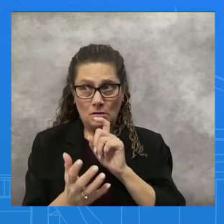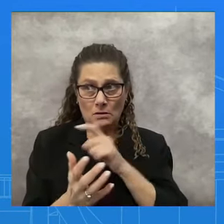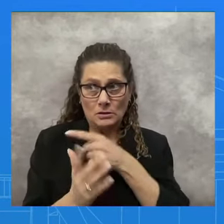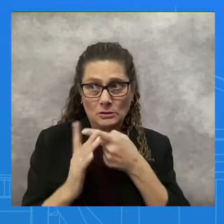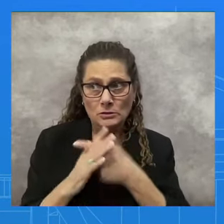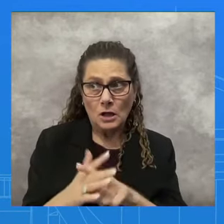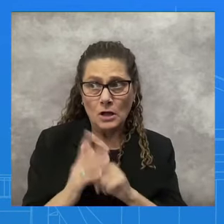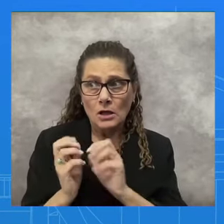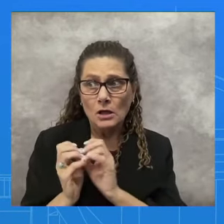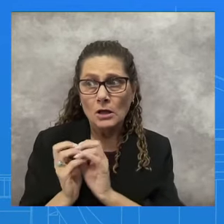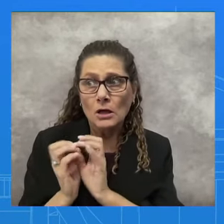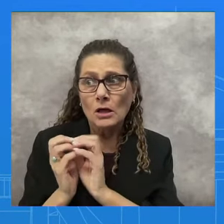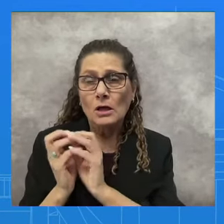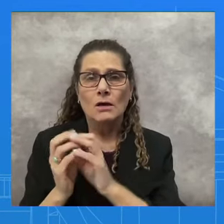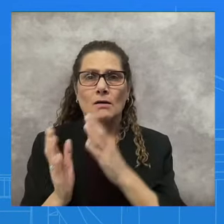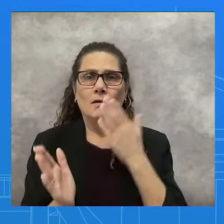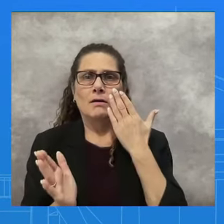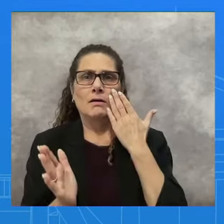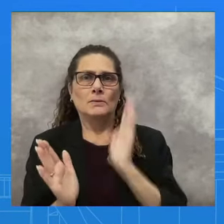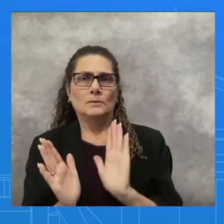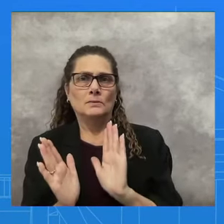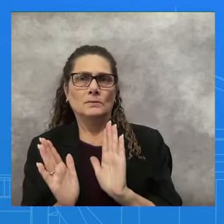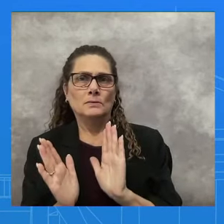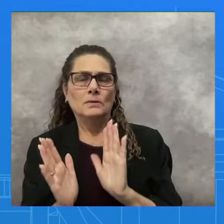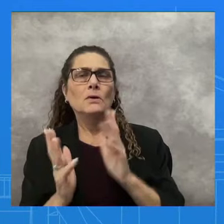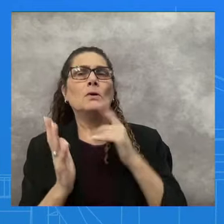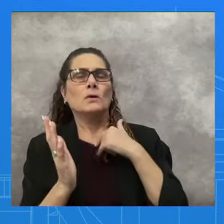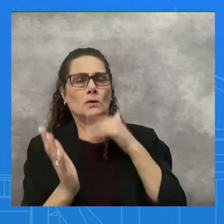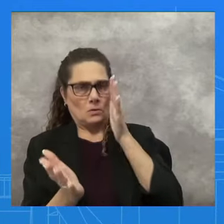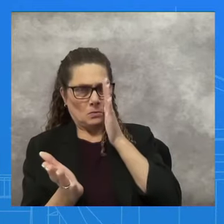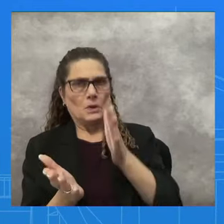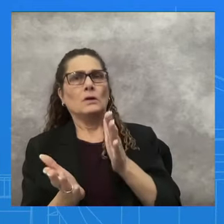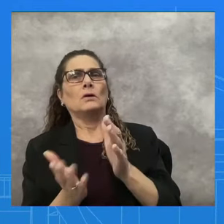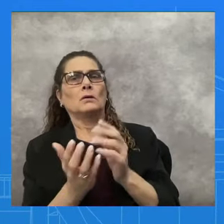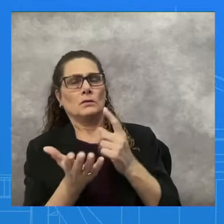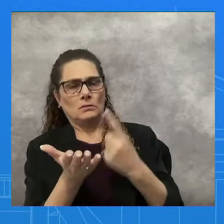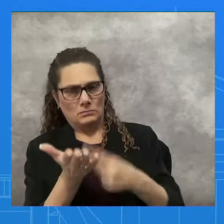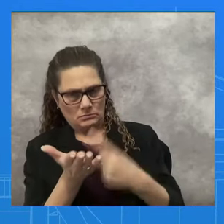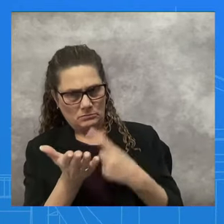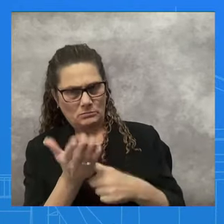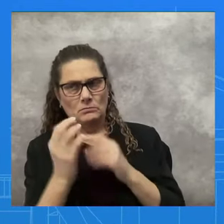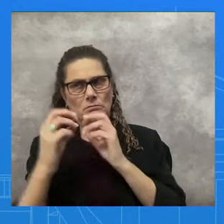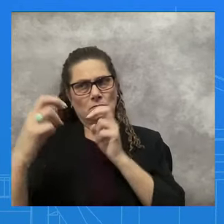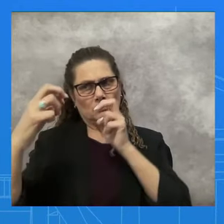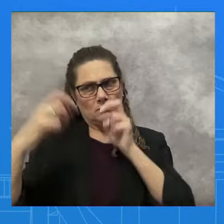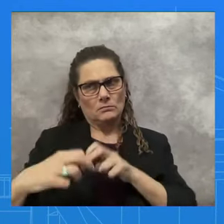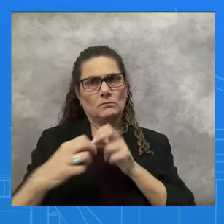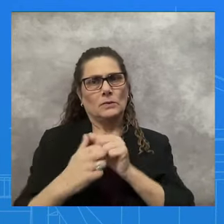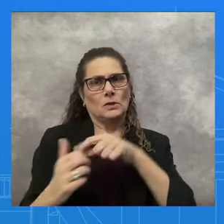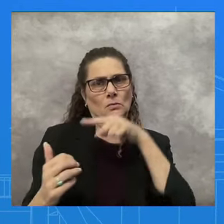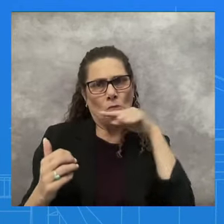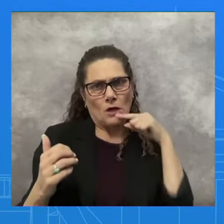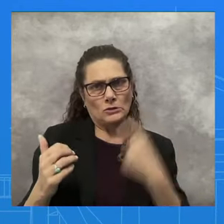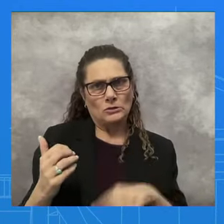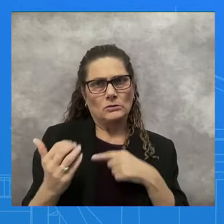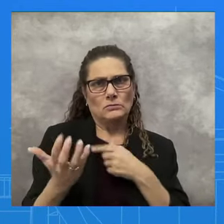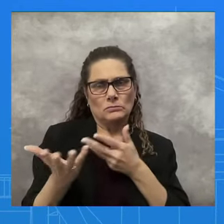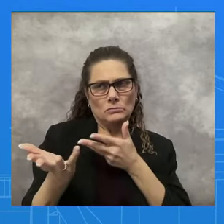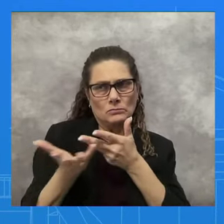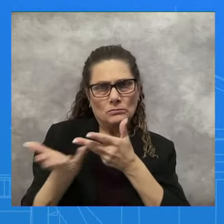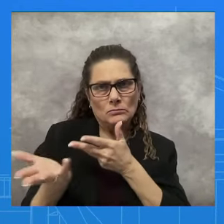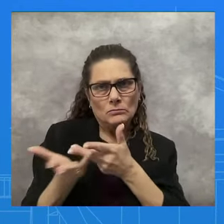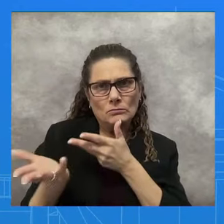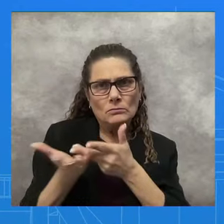this, and as well as allies and partners. And as I said, we'll continue to work through what our next steps and our approaches might